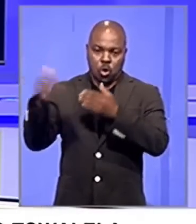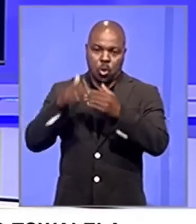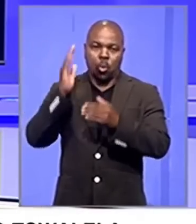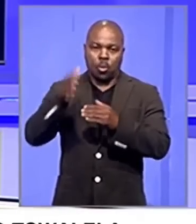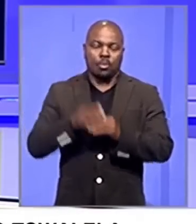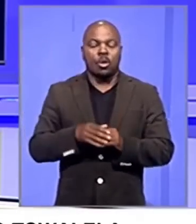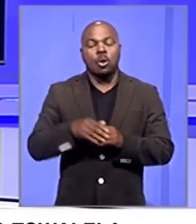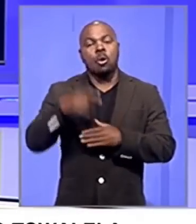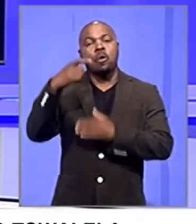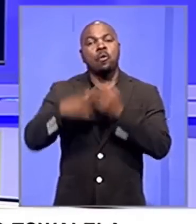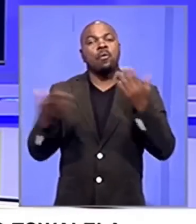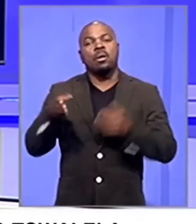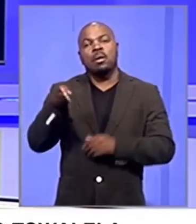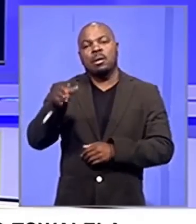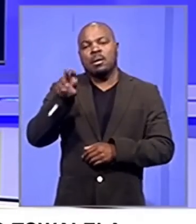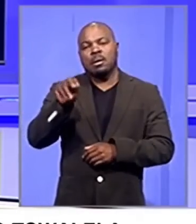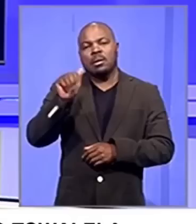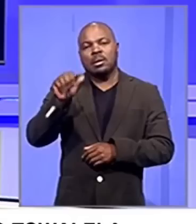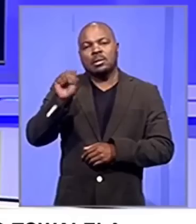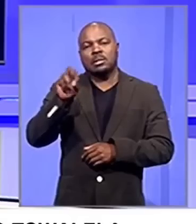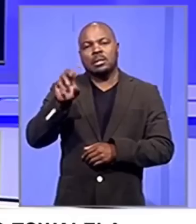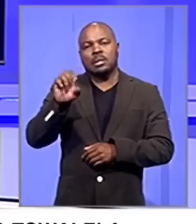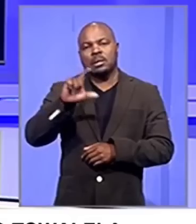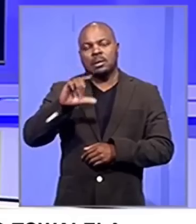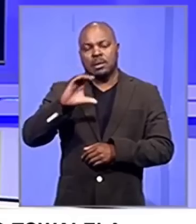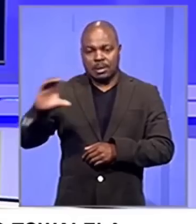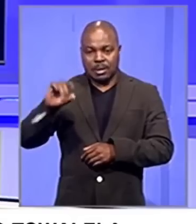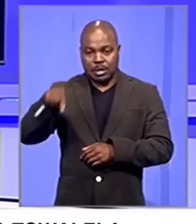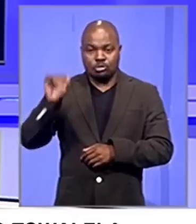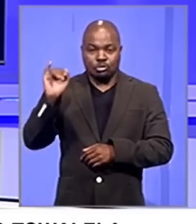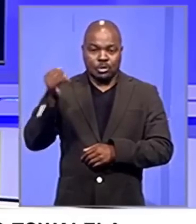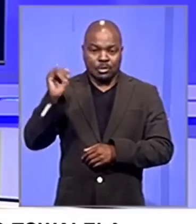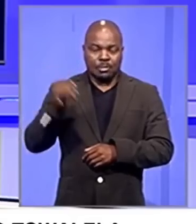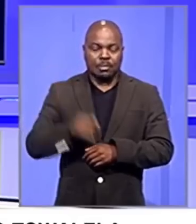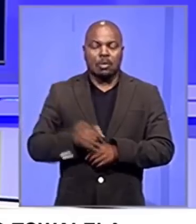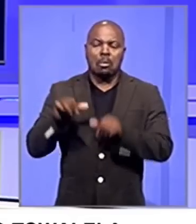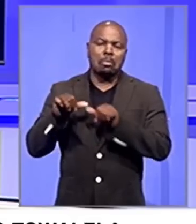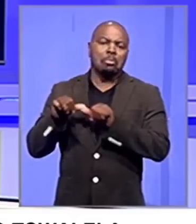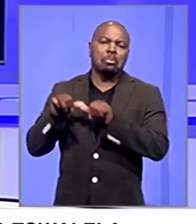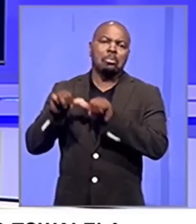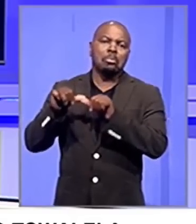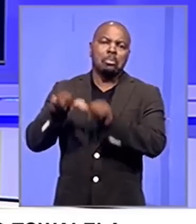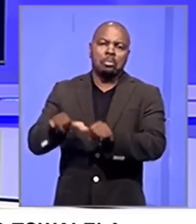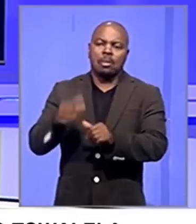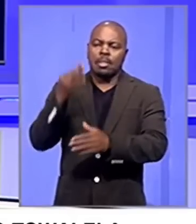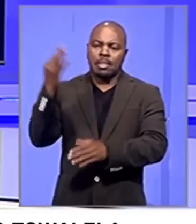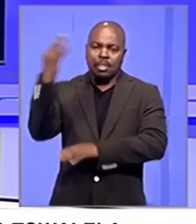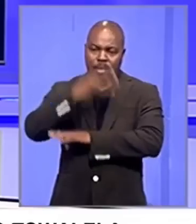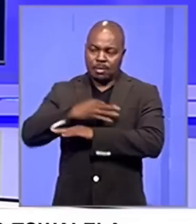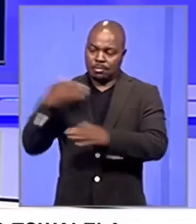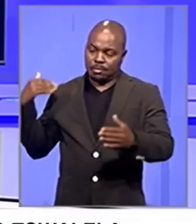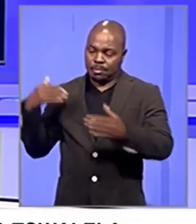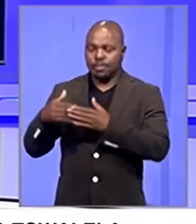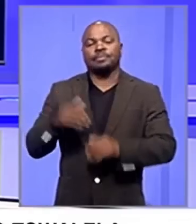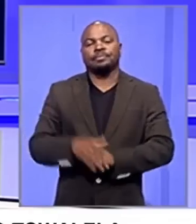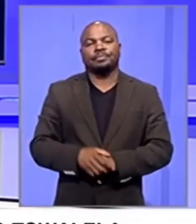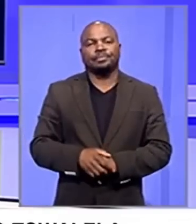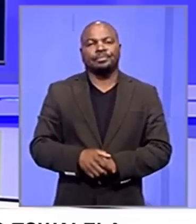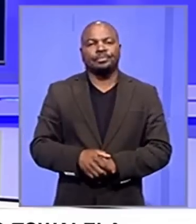e tshwaretsweng kwa Nasrec Expo Center mono Johannesburg e ntse e tsweletse mo malatsing a le mararo a sa tswang go